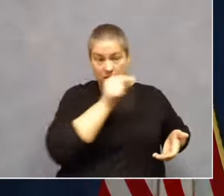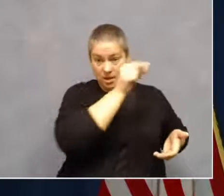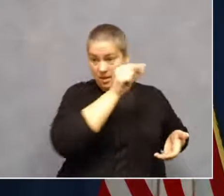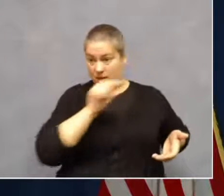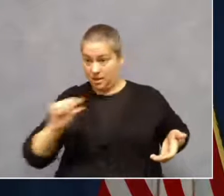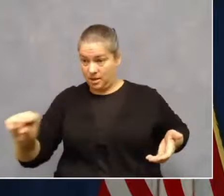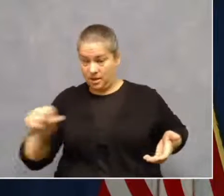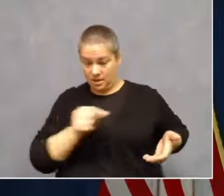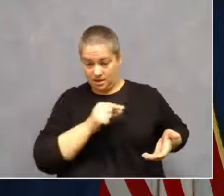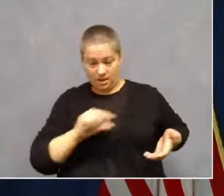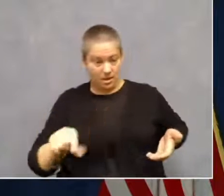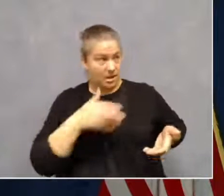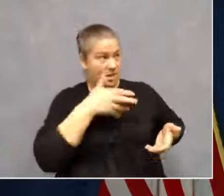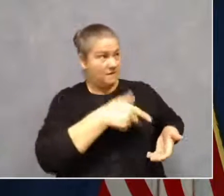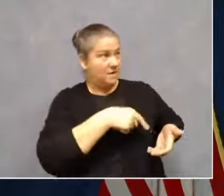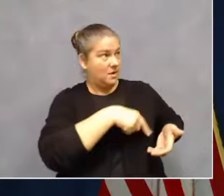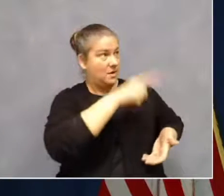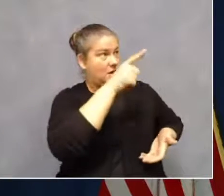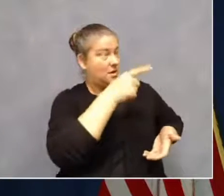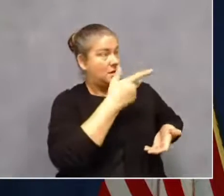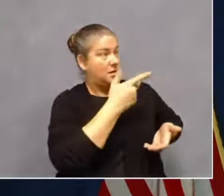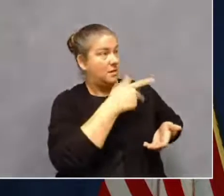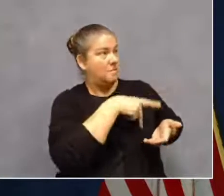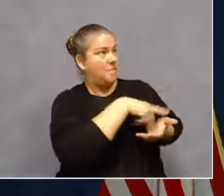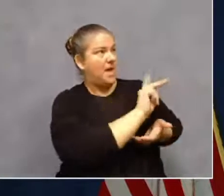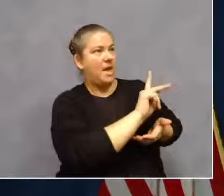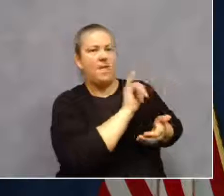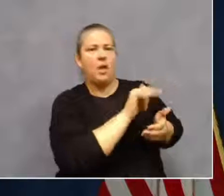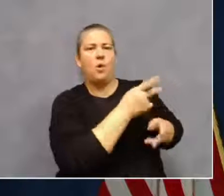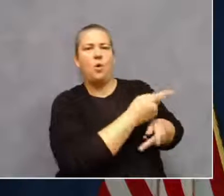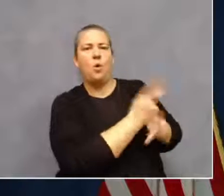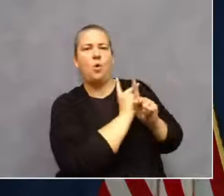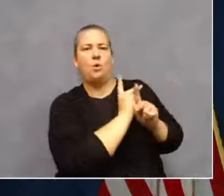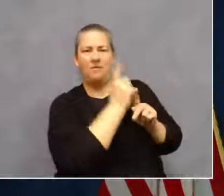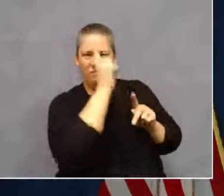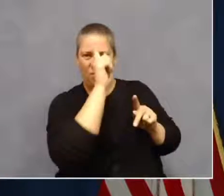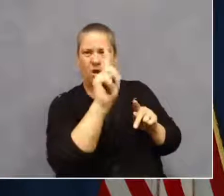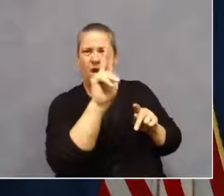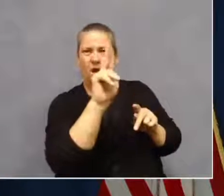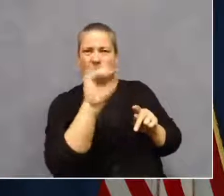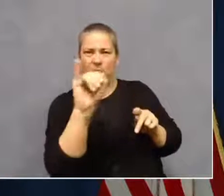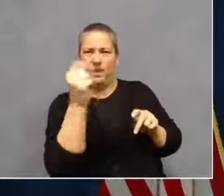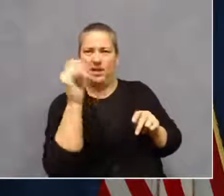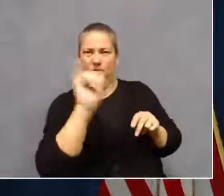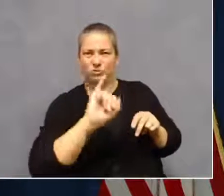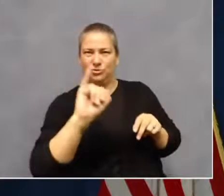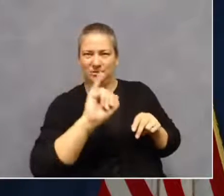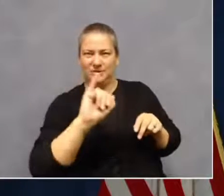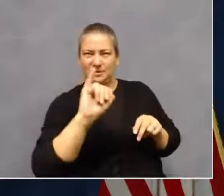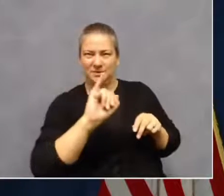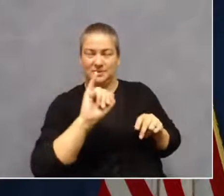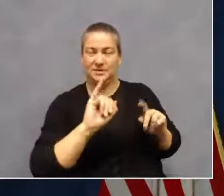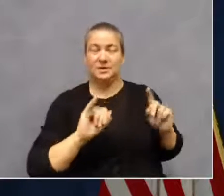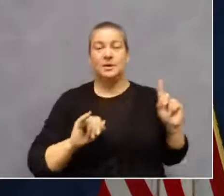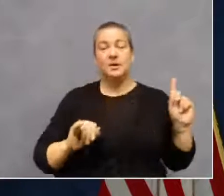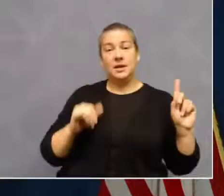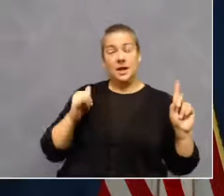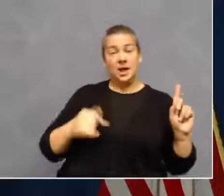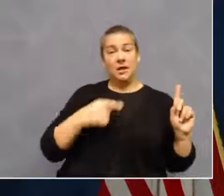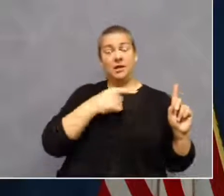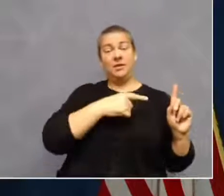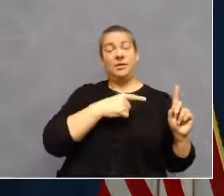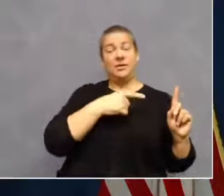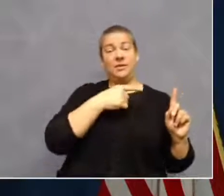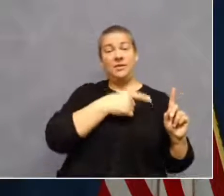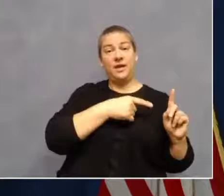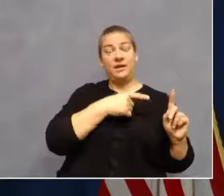leadership from the Senate and the House have pushed for as much of those dollars to go to that as possible. So those will be kind of